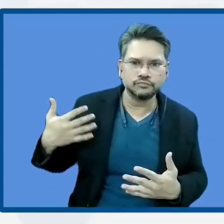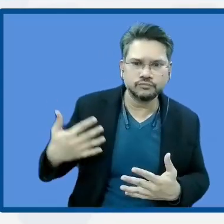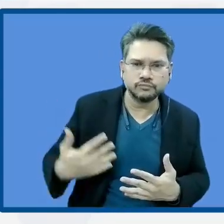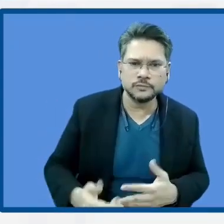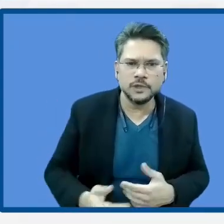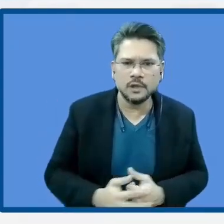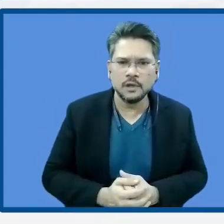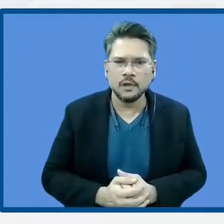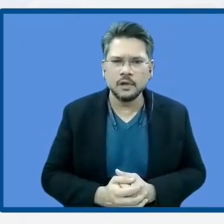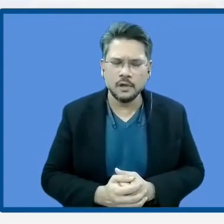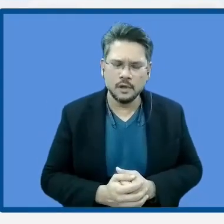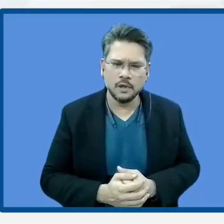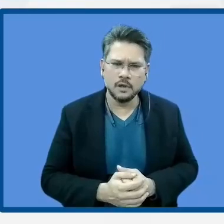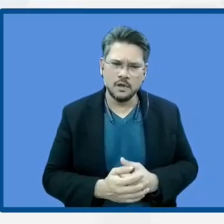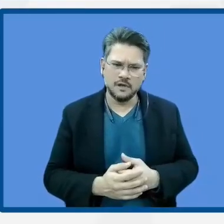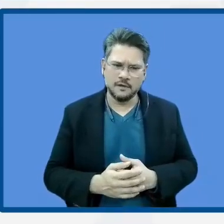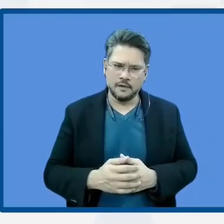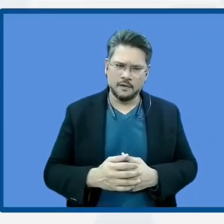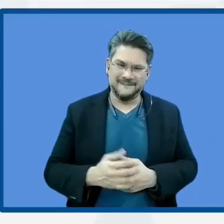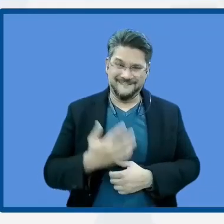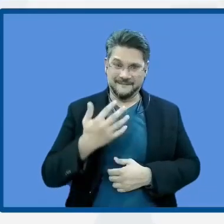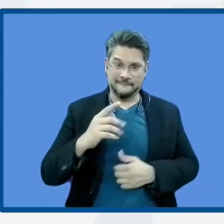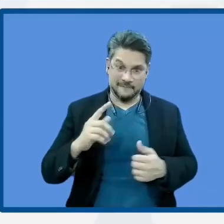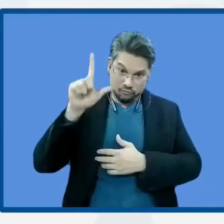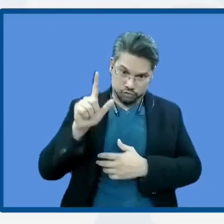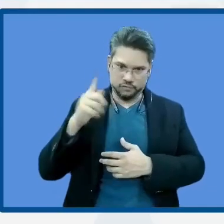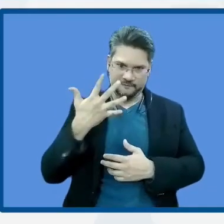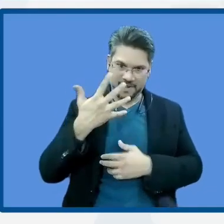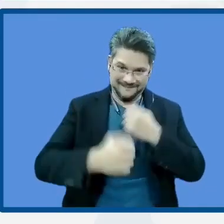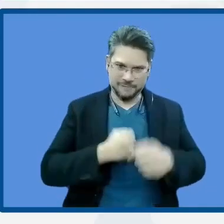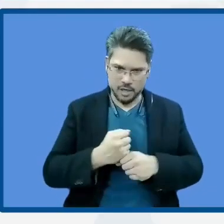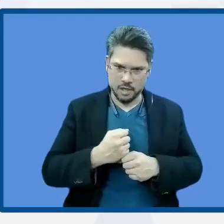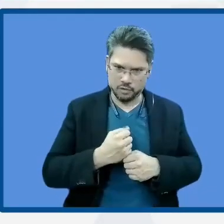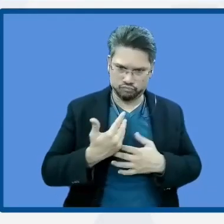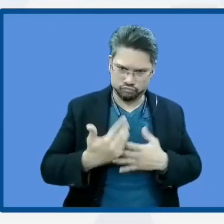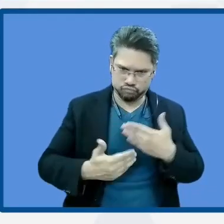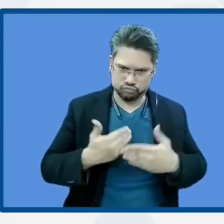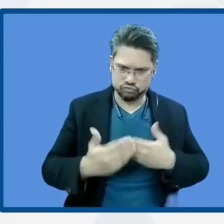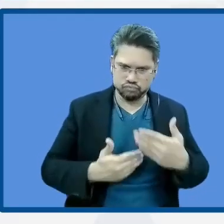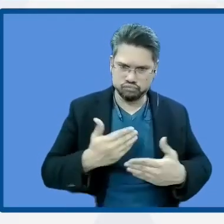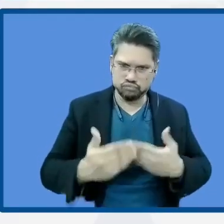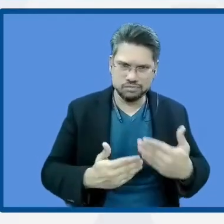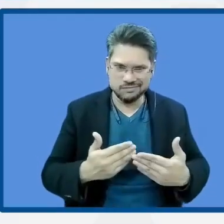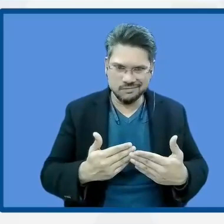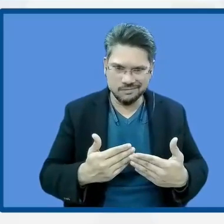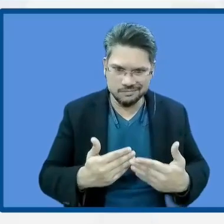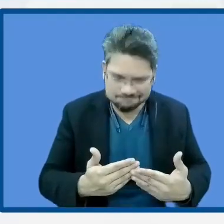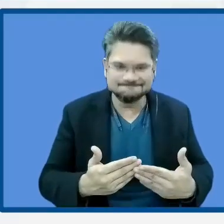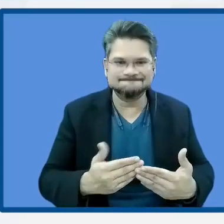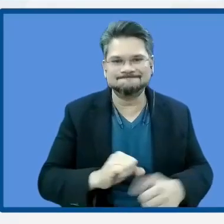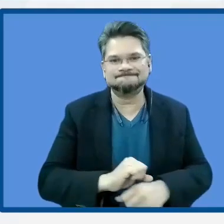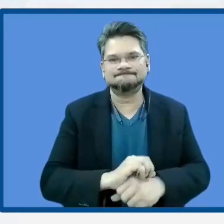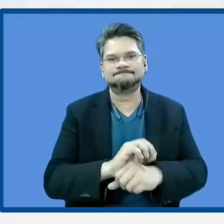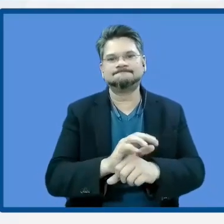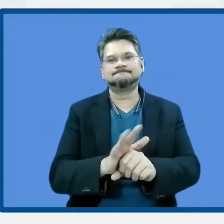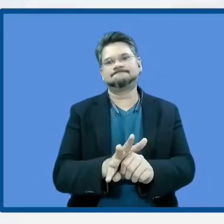5 years and transition to the second, we had the pandemics. It was very significant